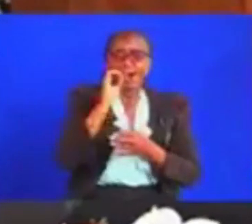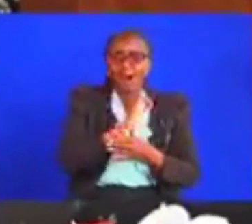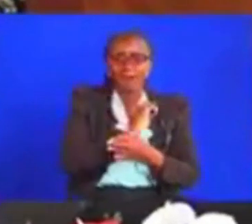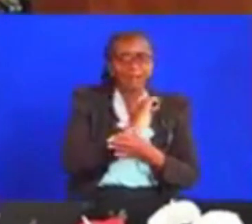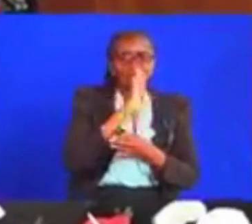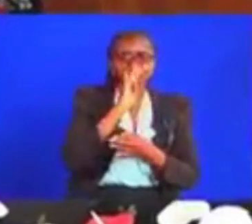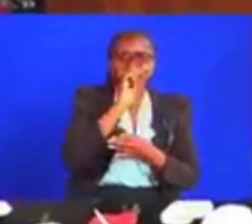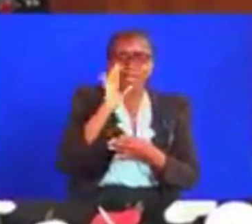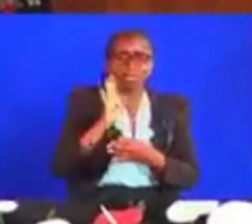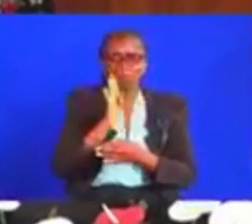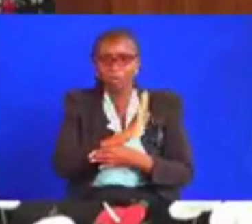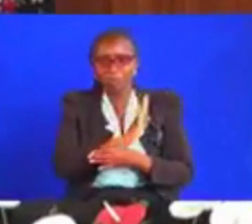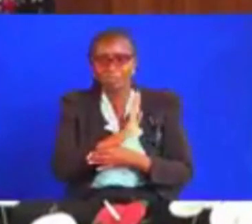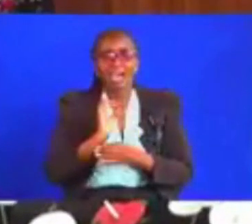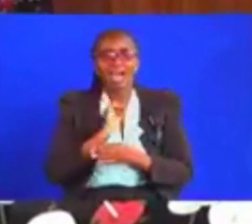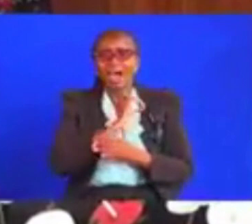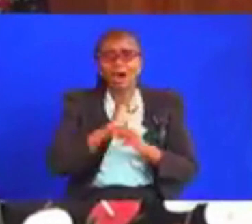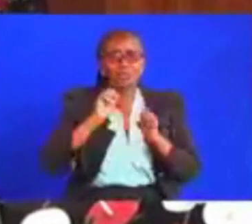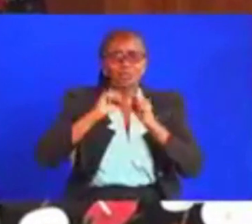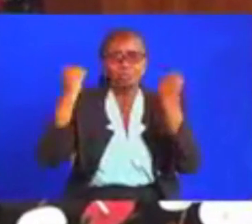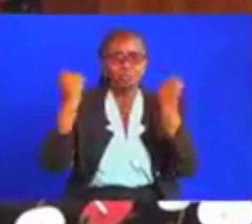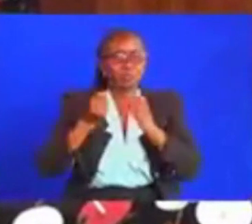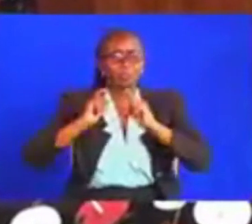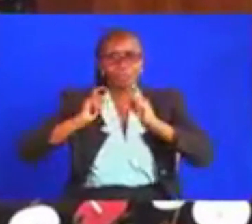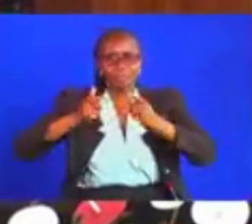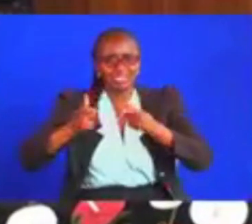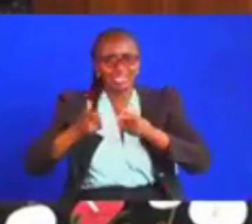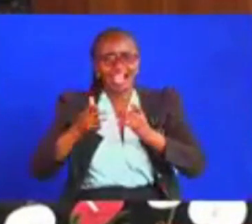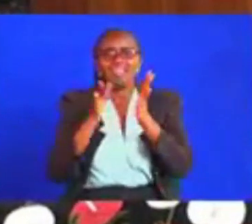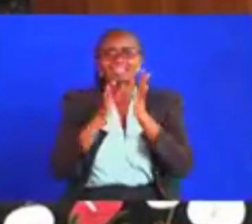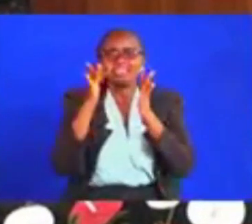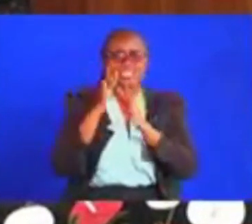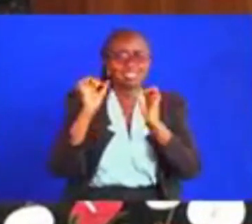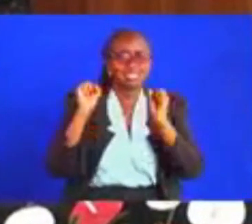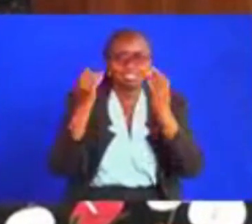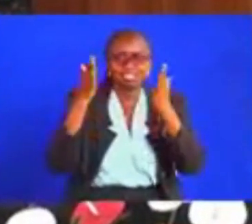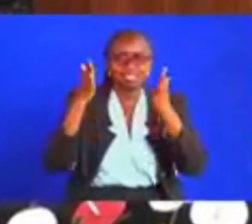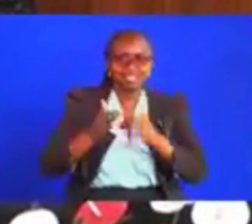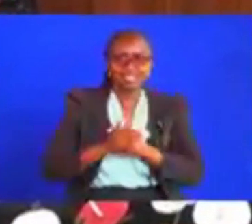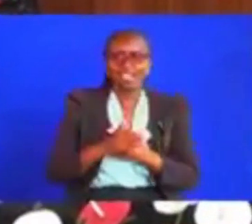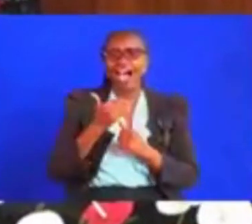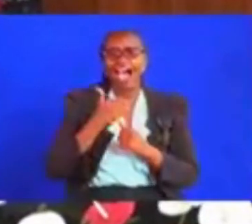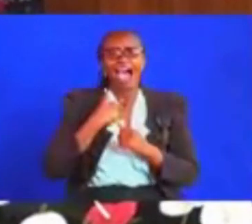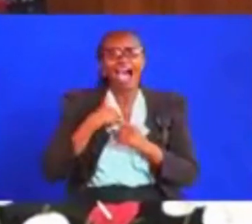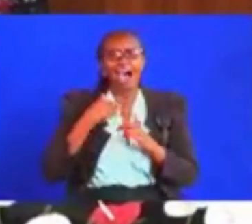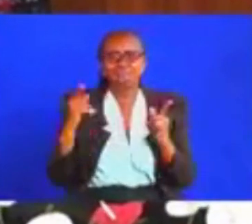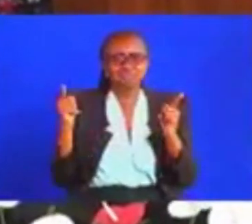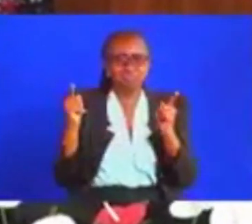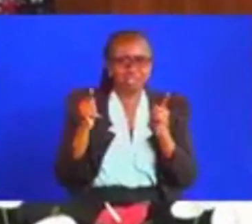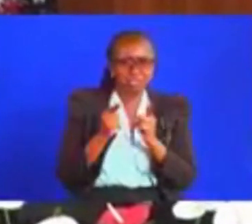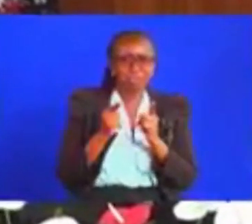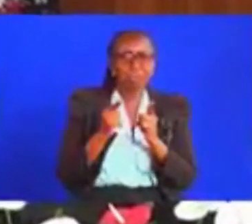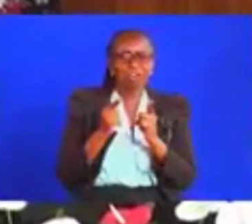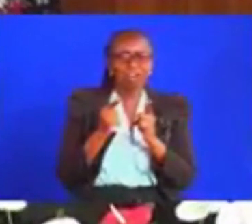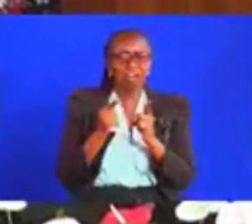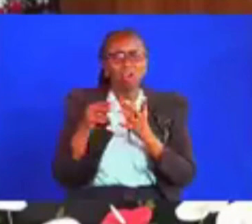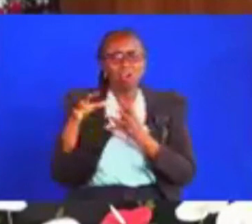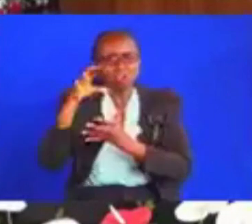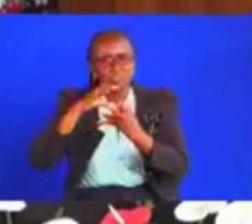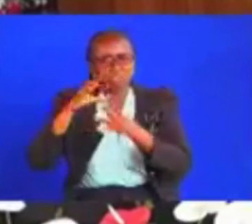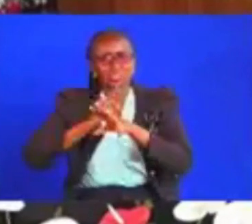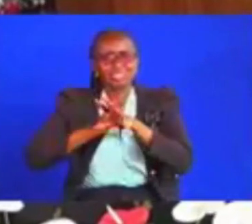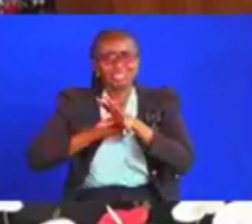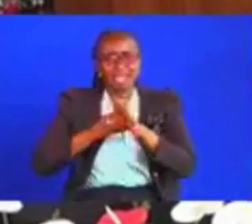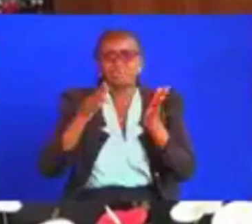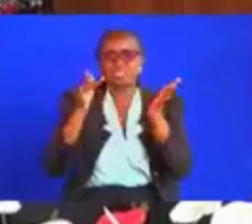billboards, our mass media, Jesus the Savior. There is minimal controversy when the Savior is